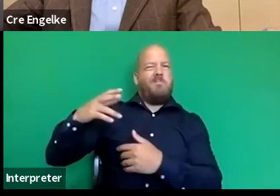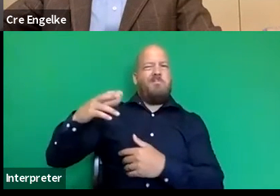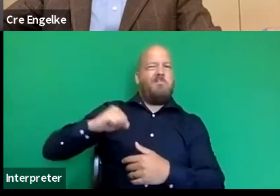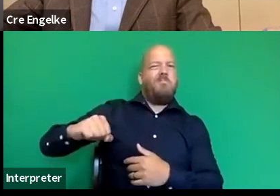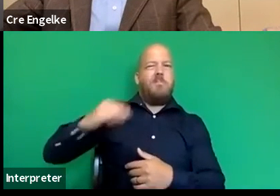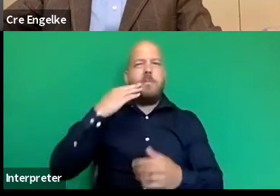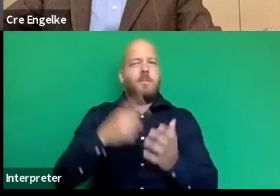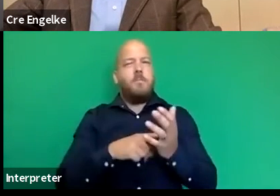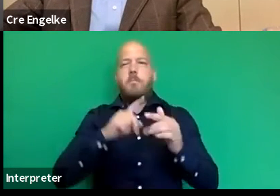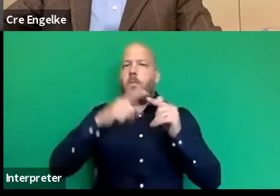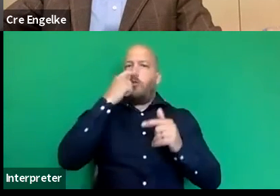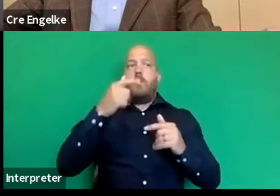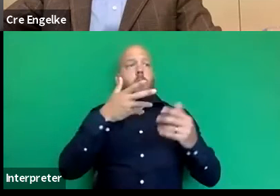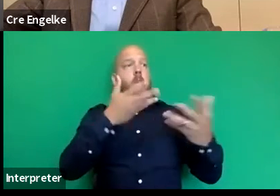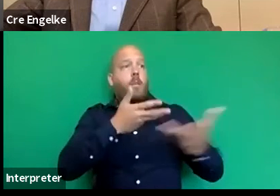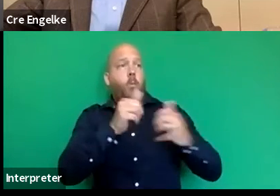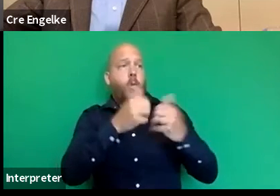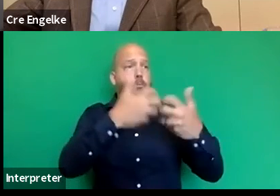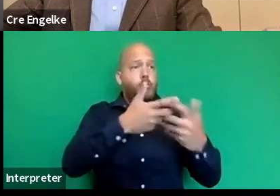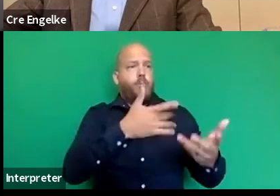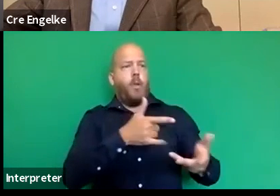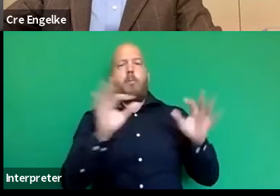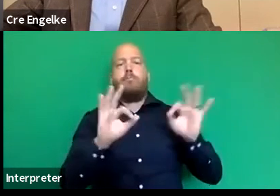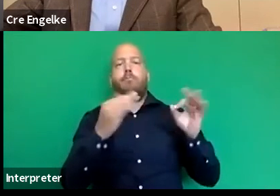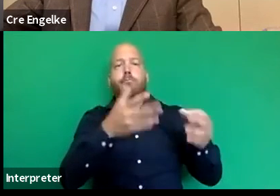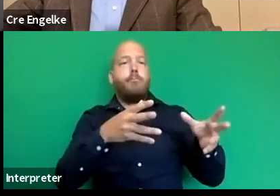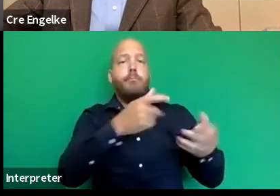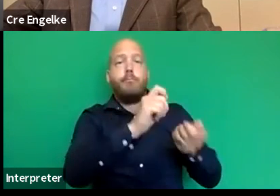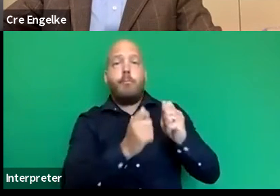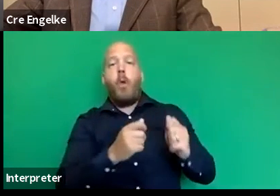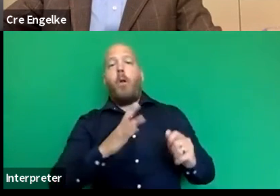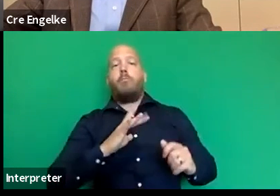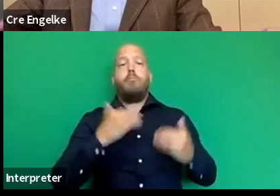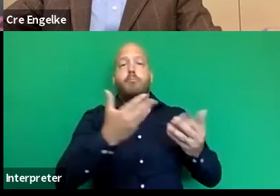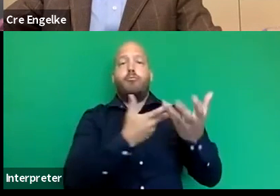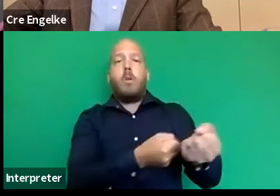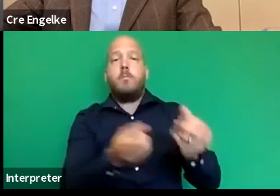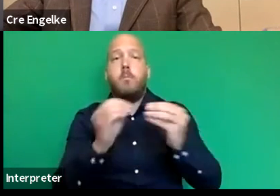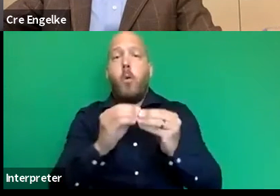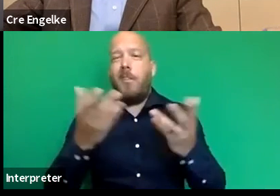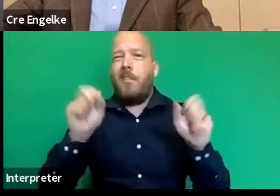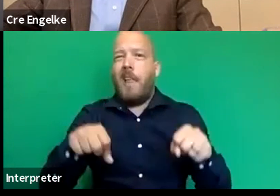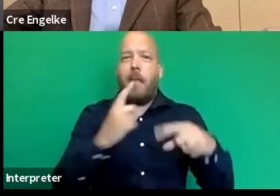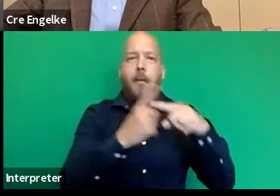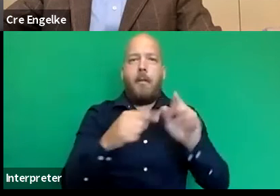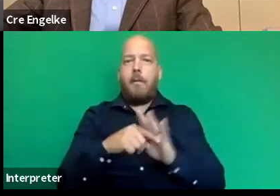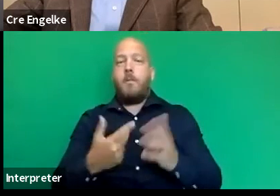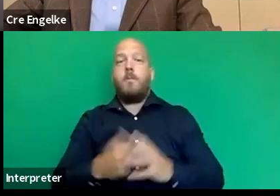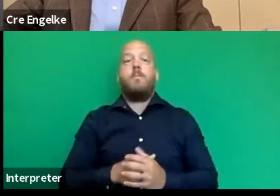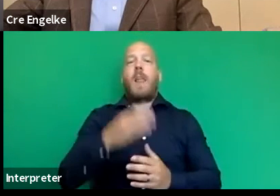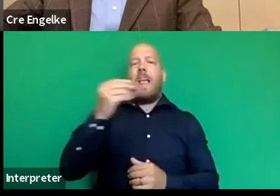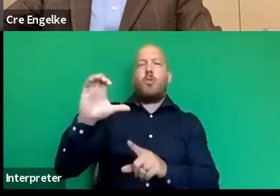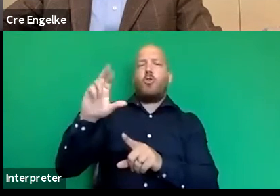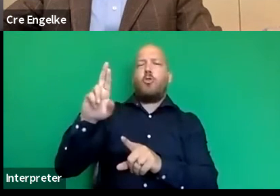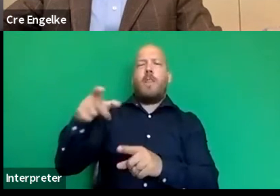And Cree, you mentioned initially how ASR was speaker dependent, and we're gaining much more speaker